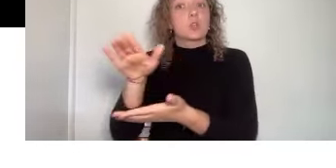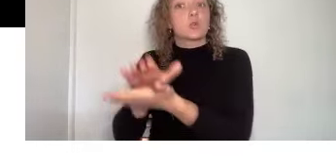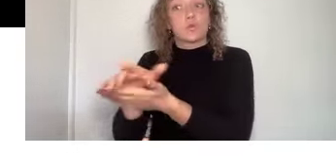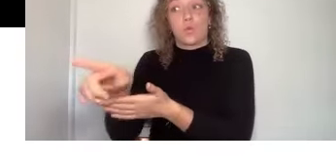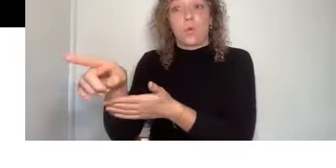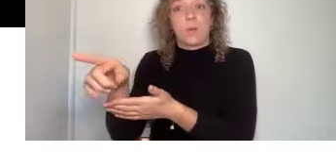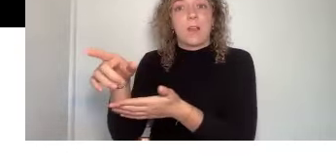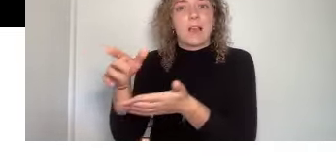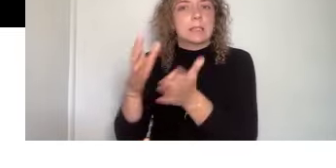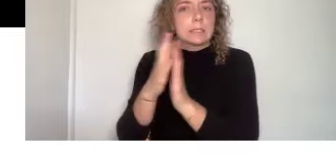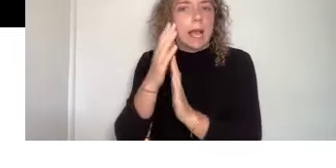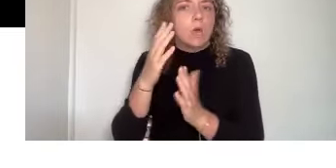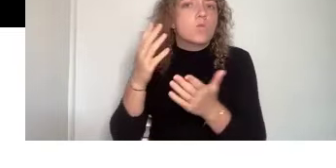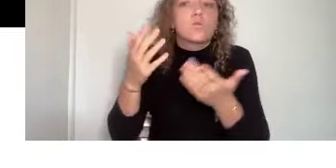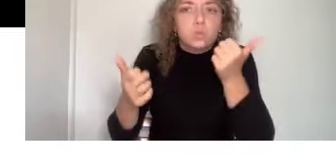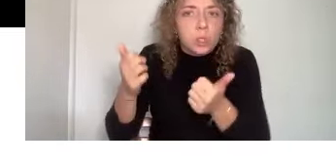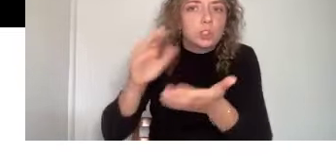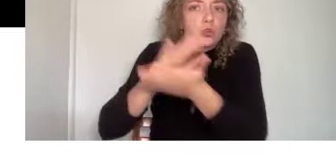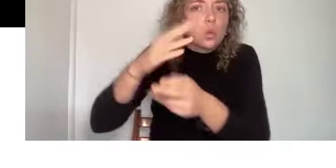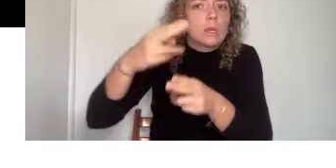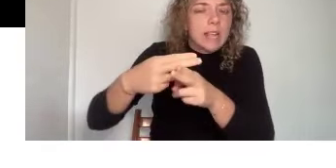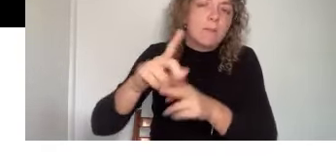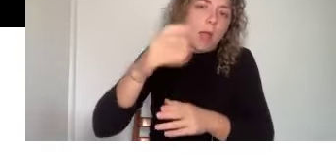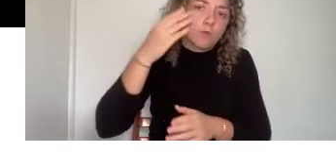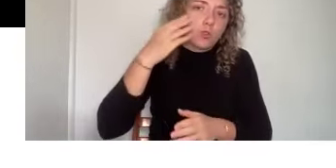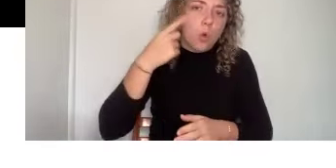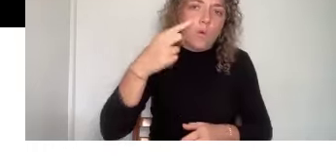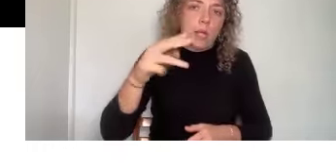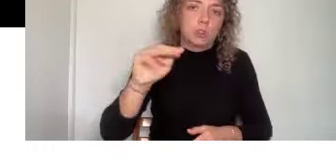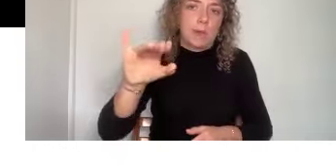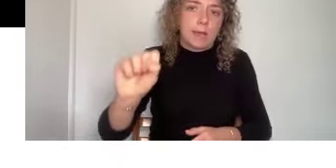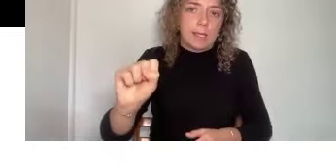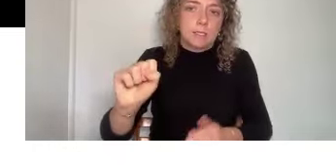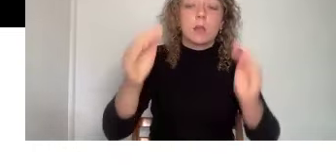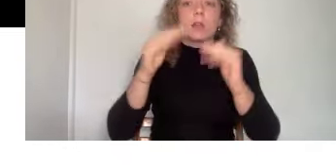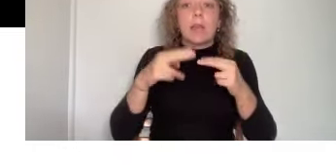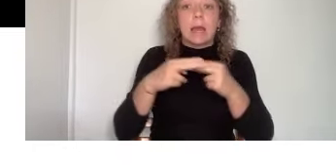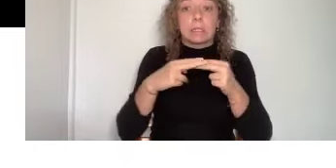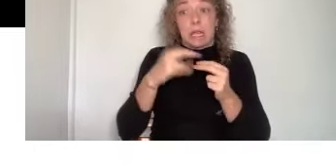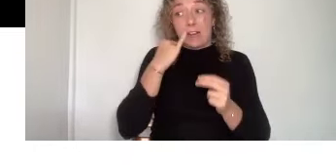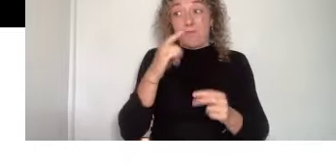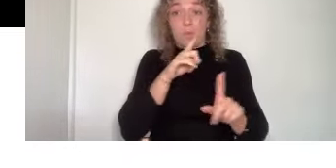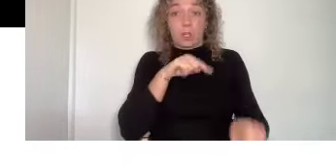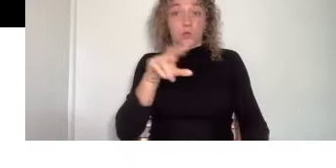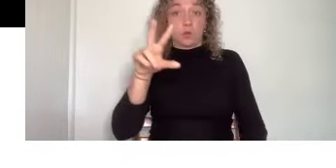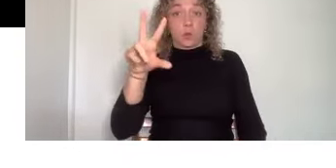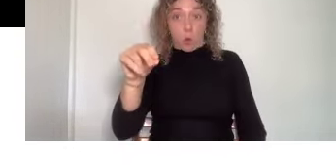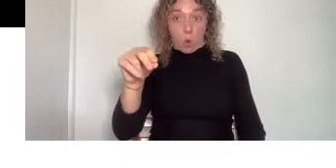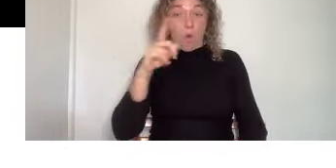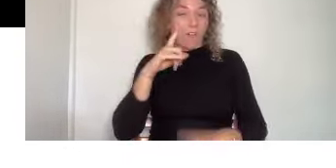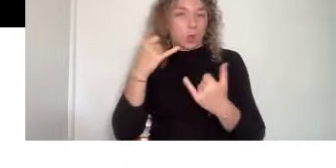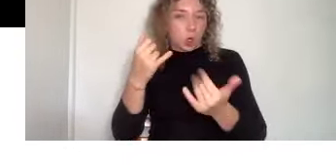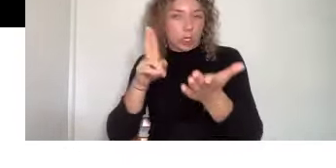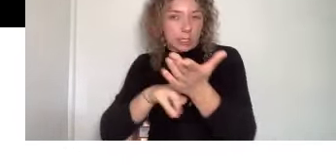asked for in HMIS. On the next slide, if you answer no to currently enrolled in